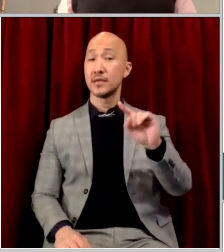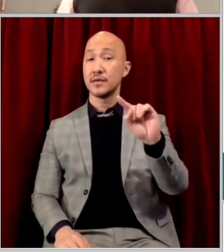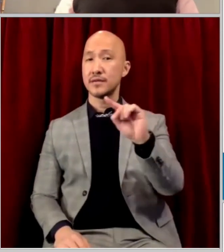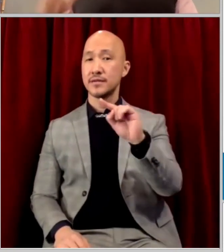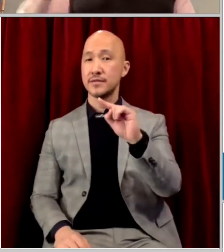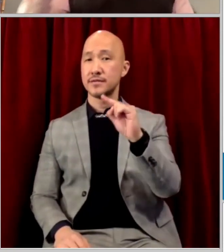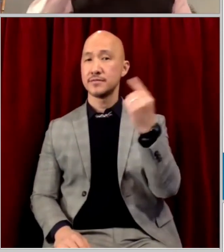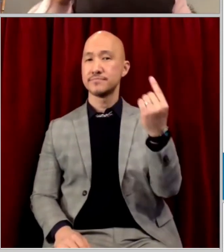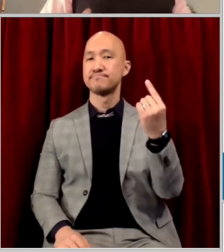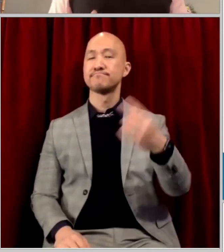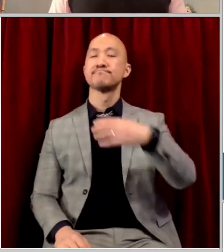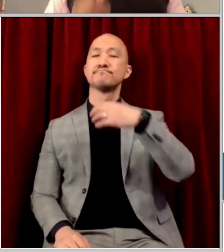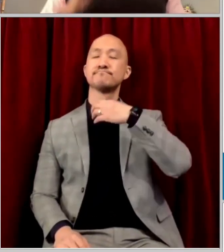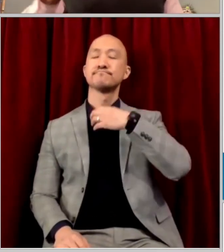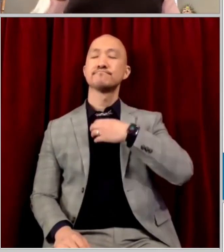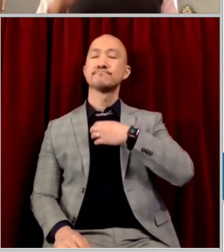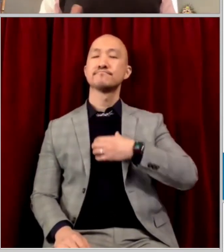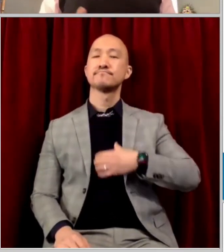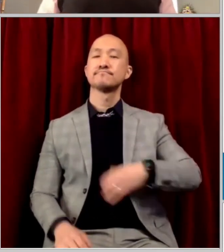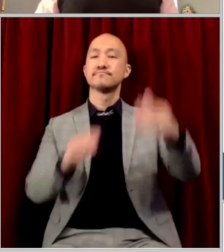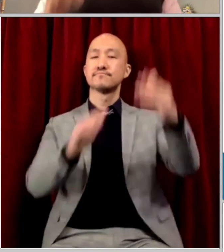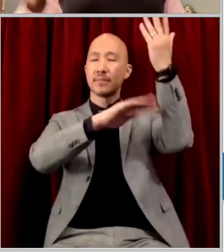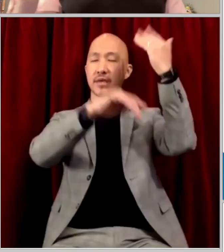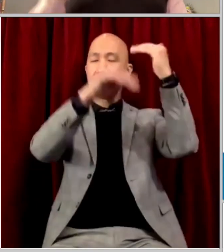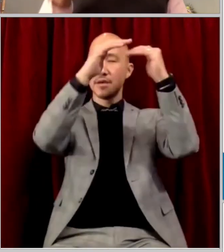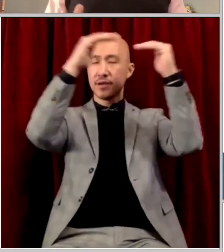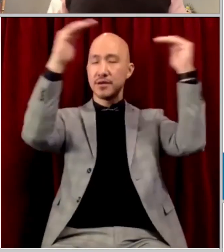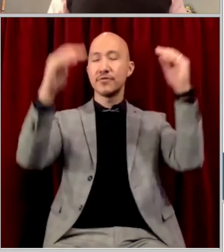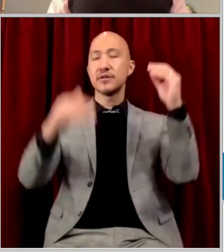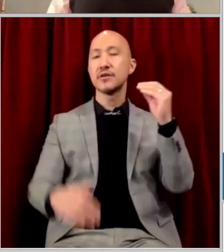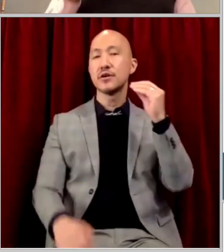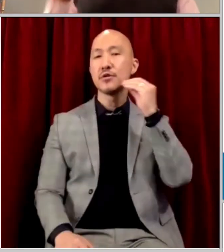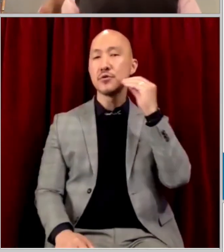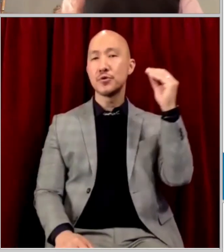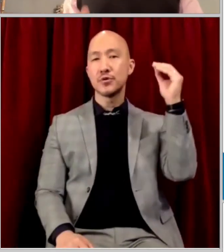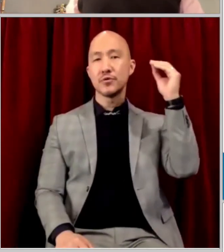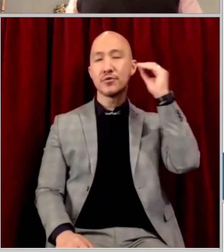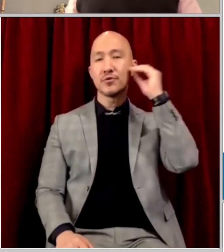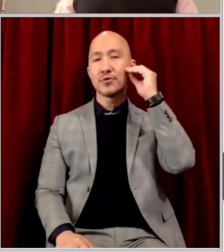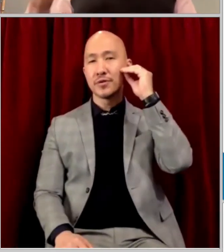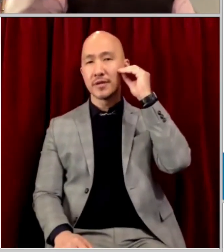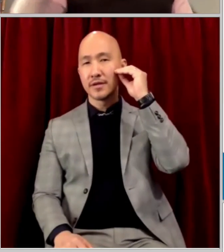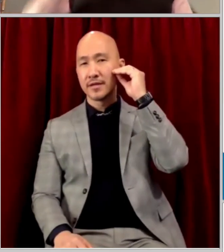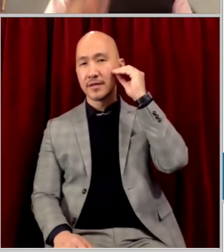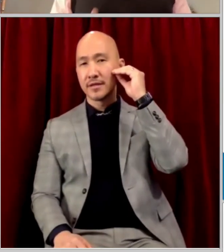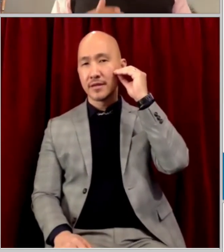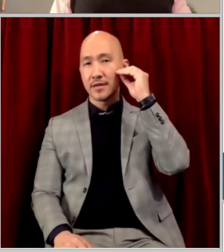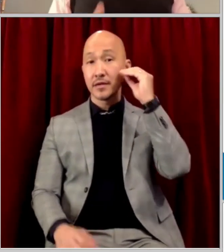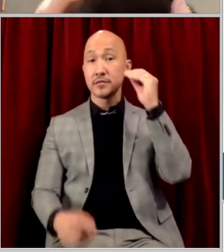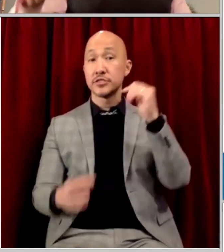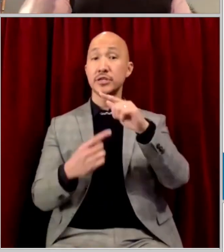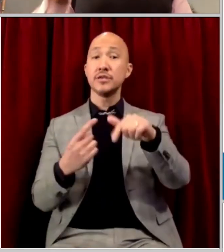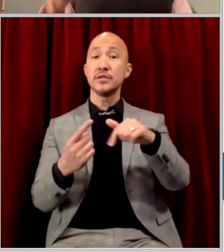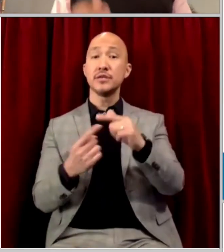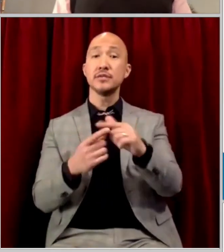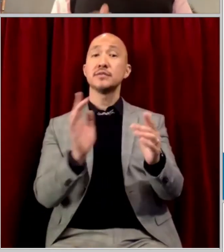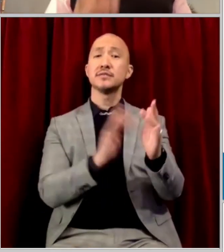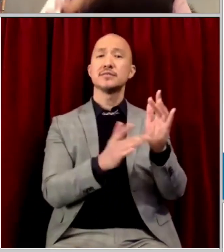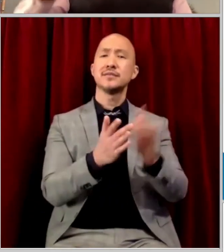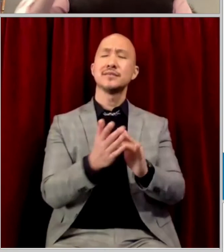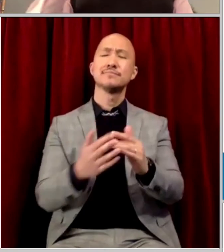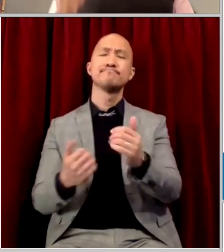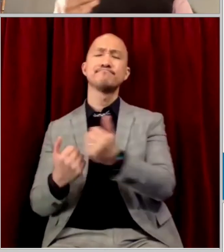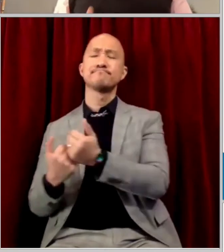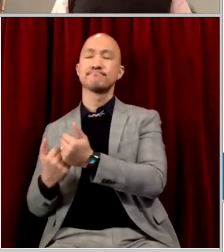lonely and long for heaven and home? When